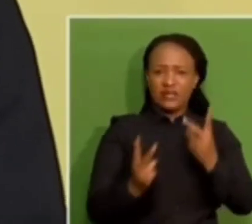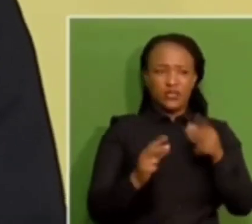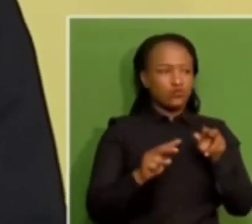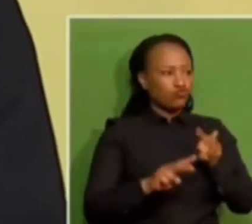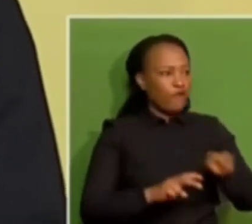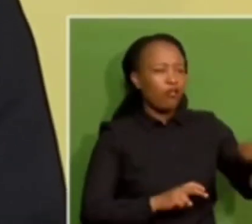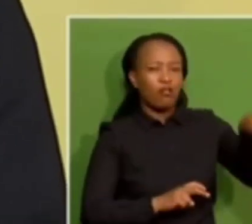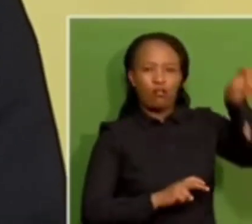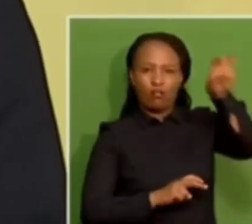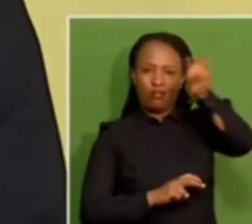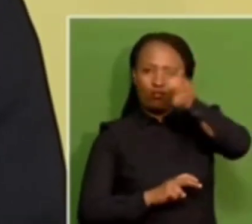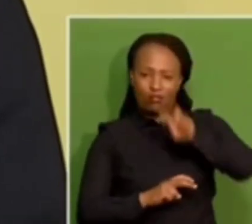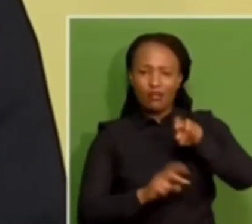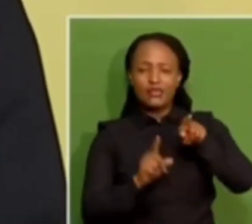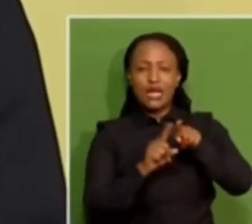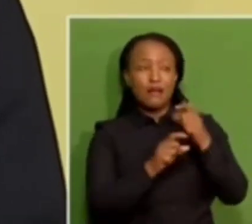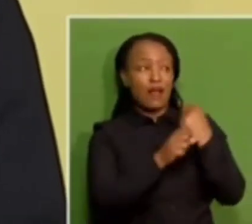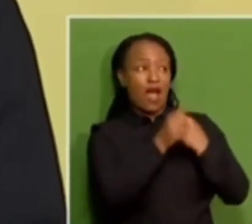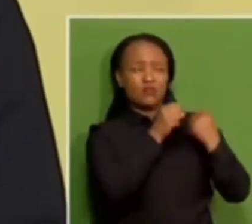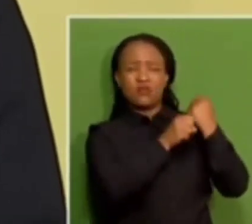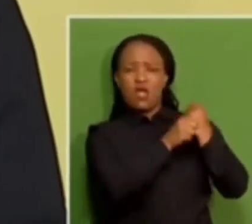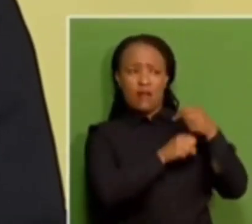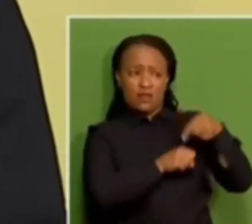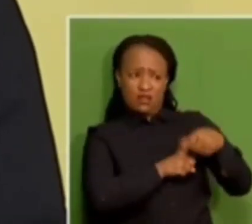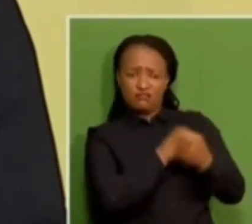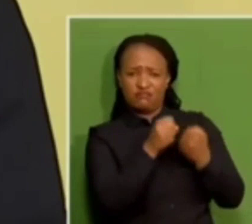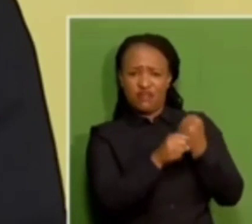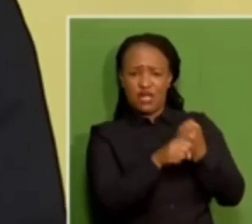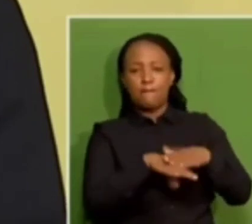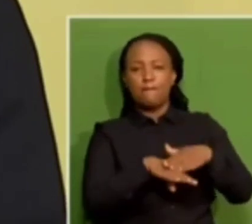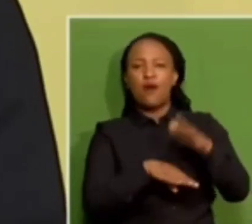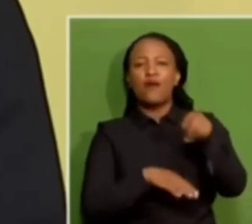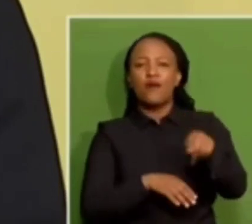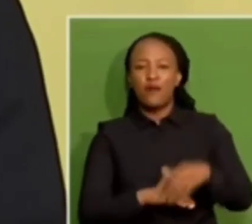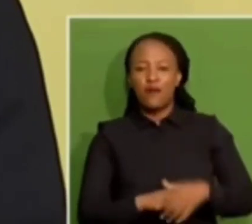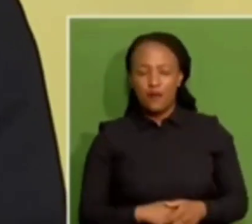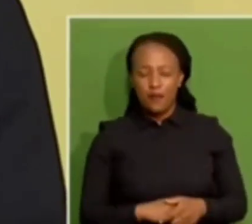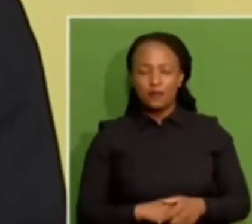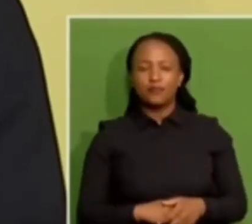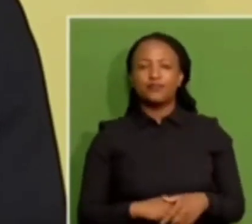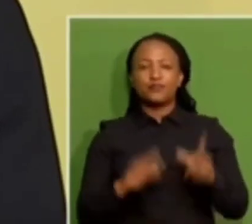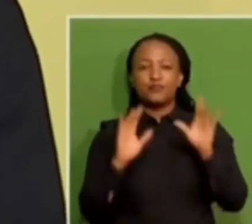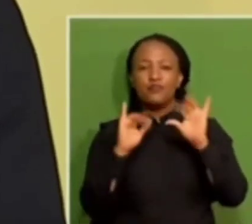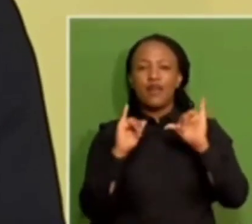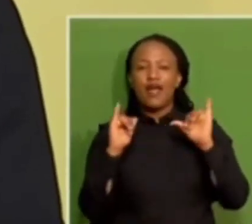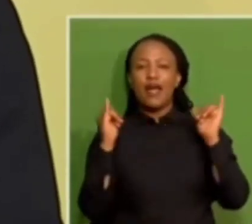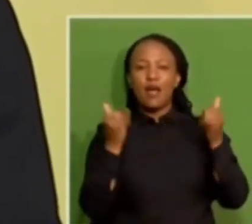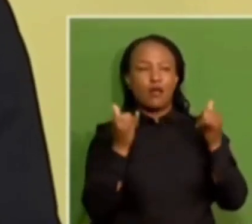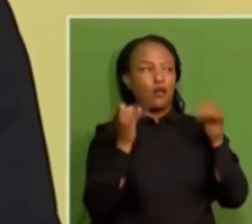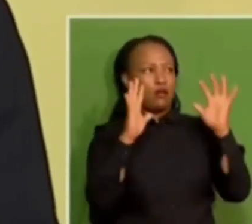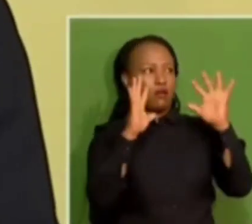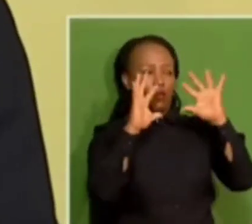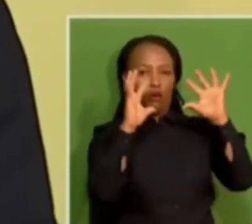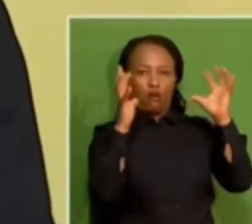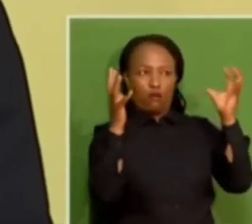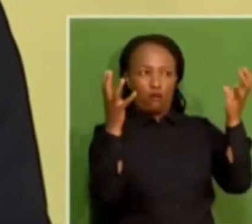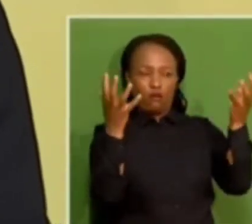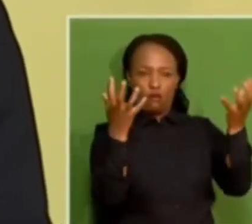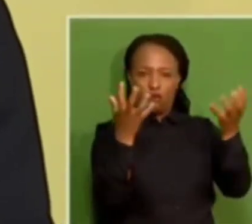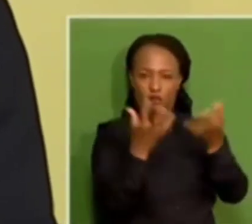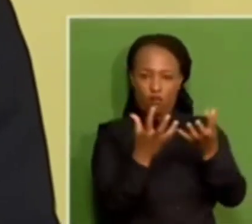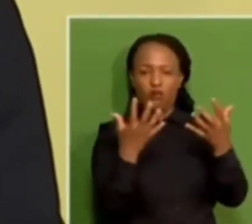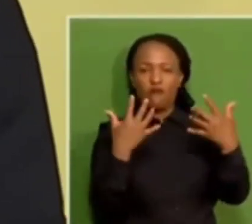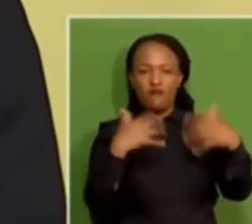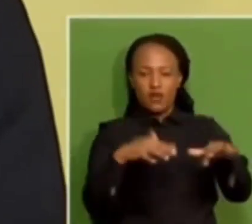twice as many arrivals as in the same period last year companies across the globe